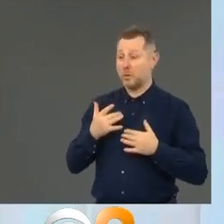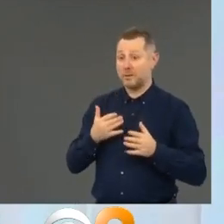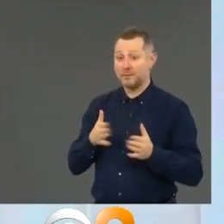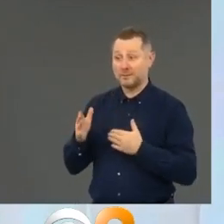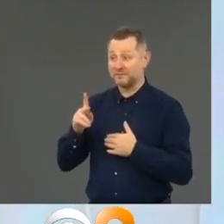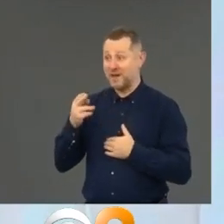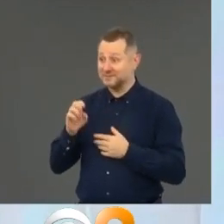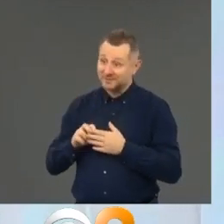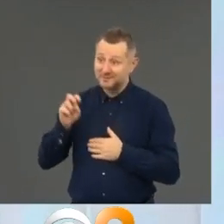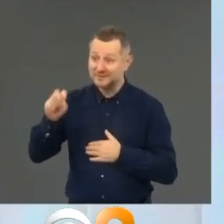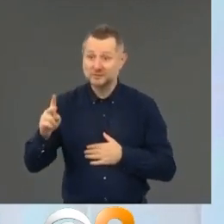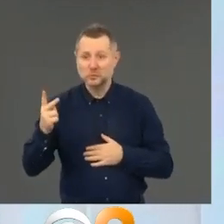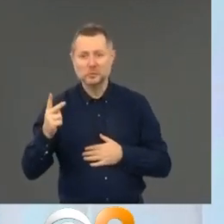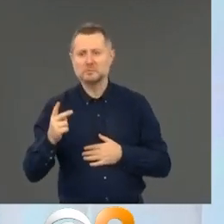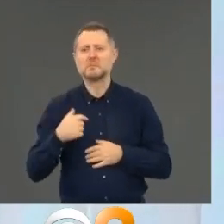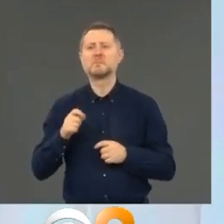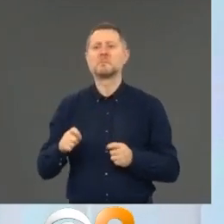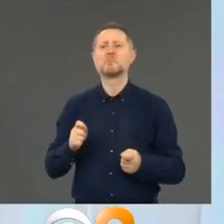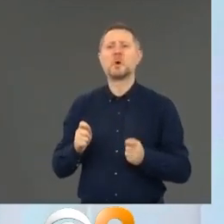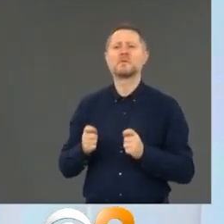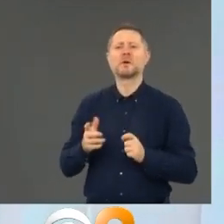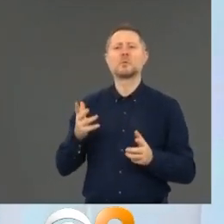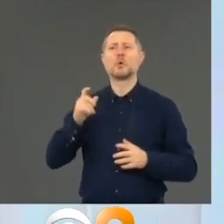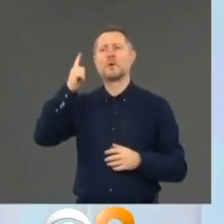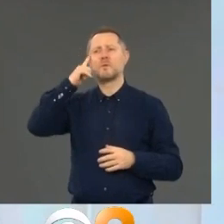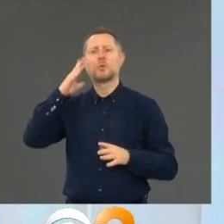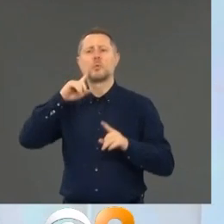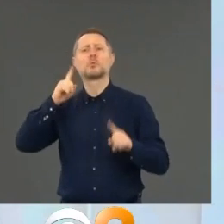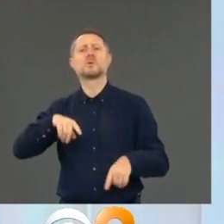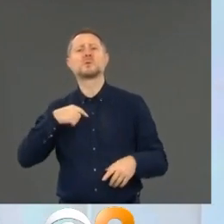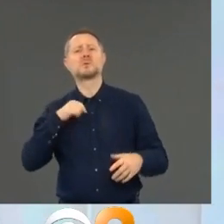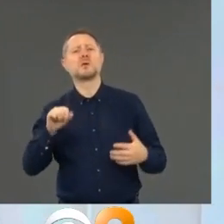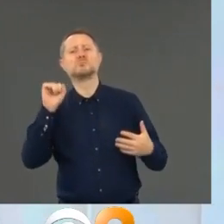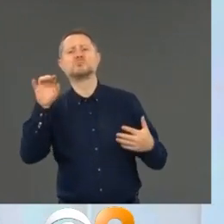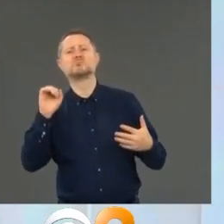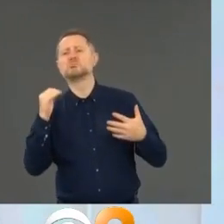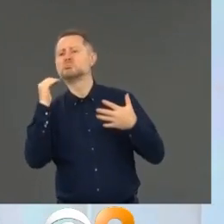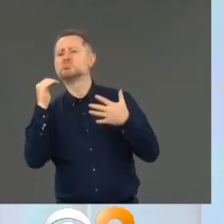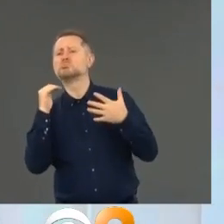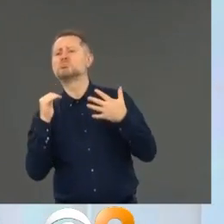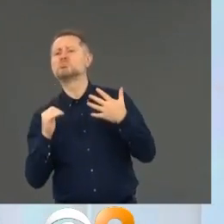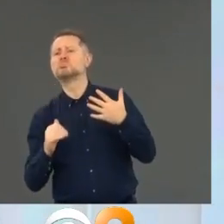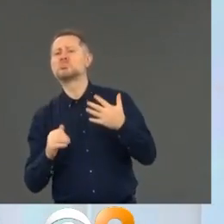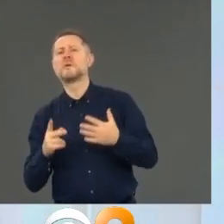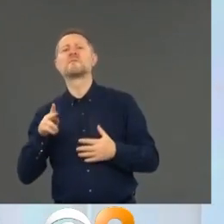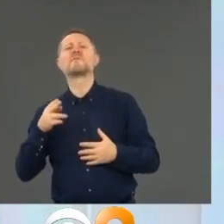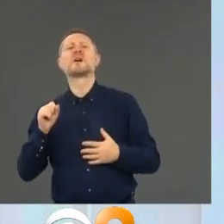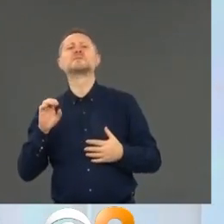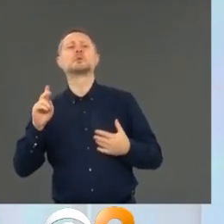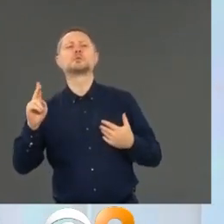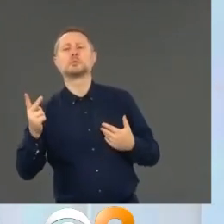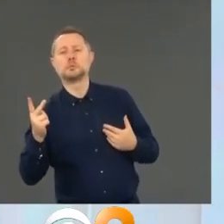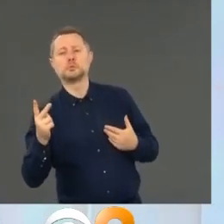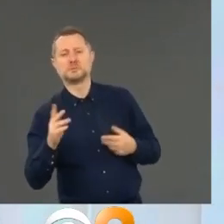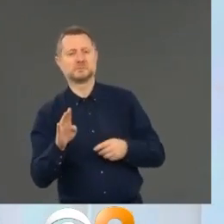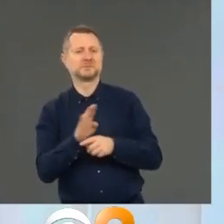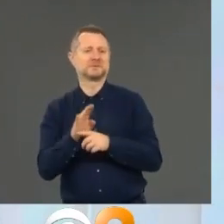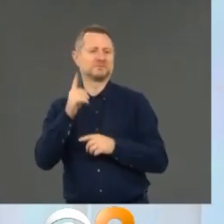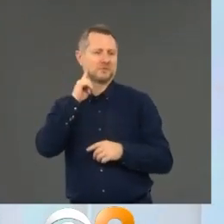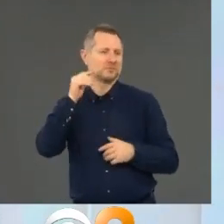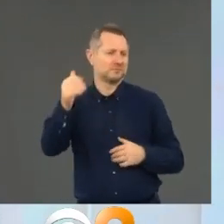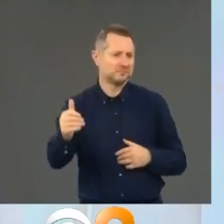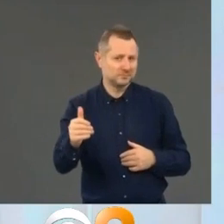the executive order and then put out all of the guidelines for all of the phase 2 industries. So